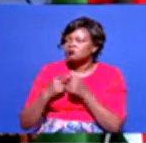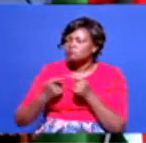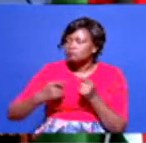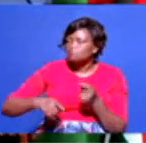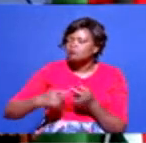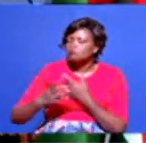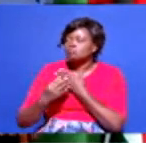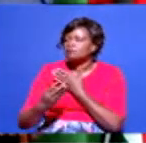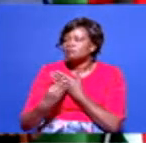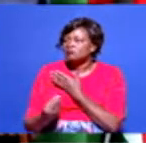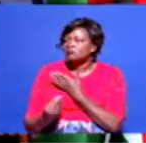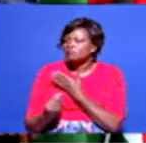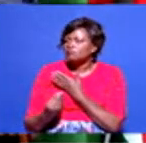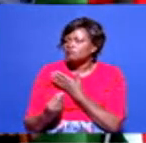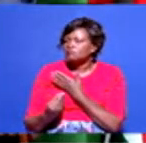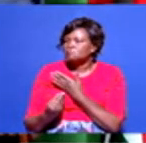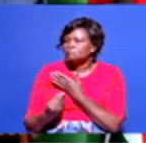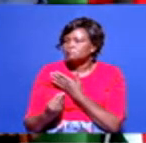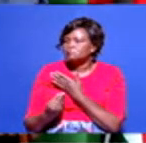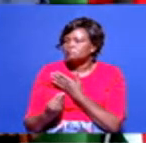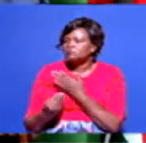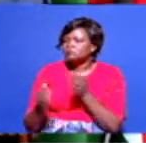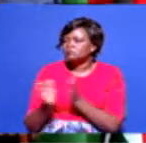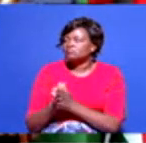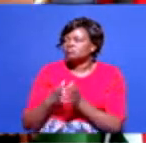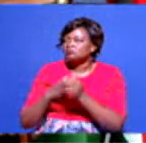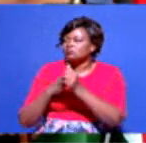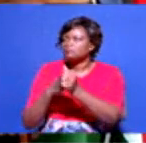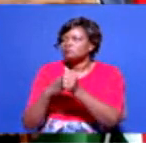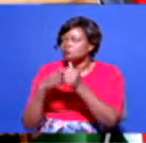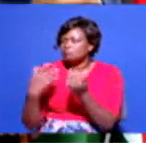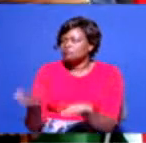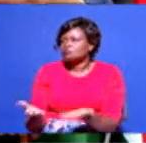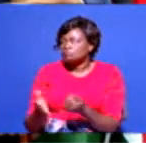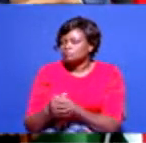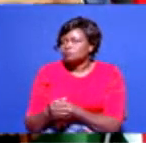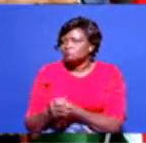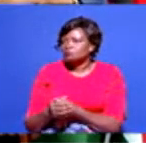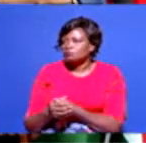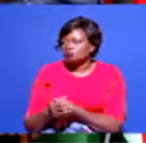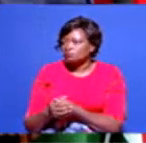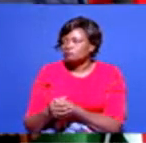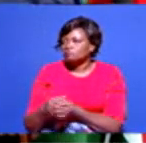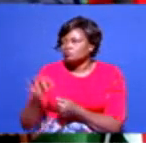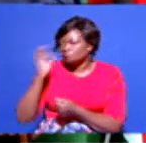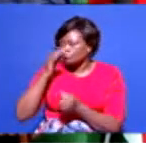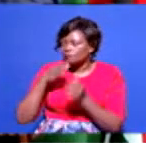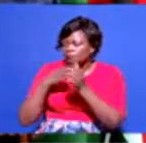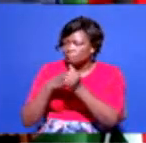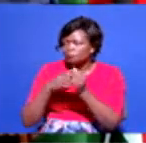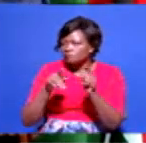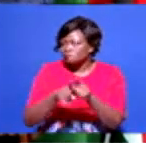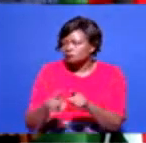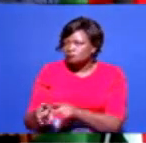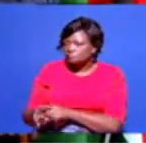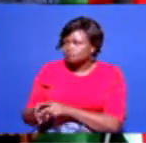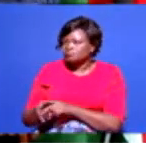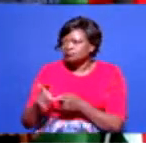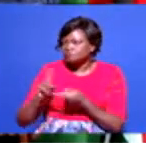emulate and lead in the manner that was set for us as a